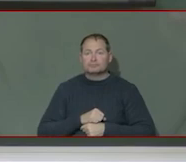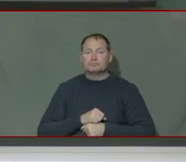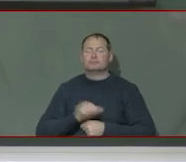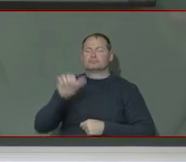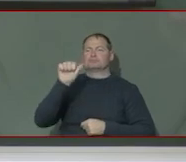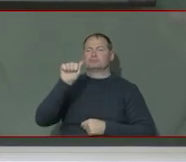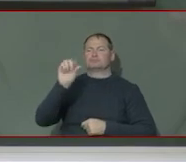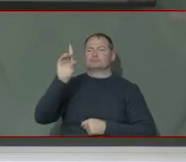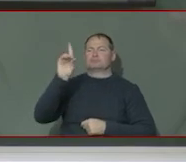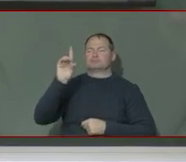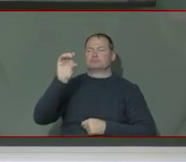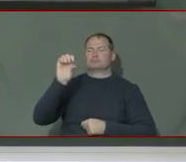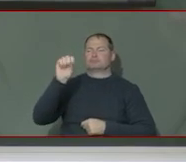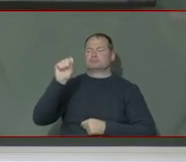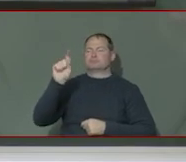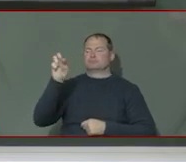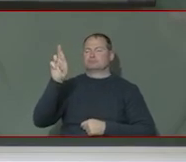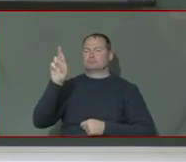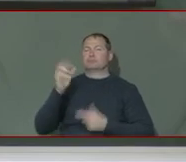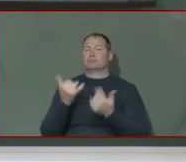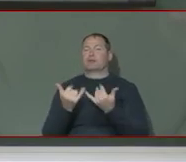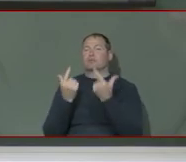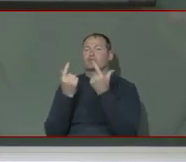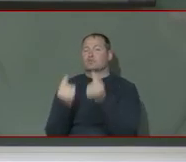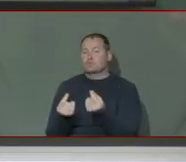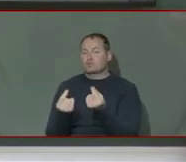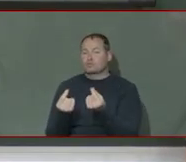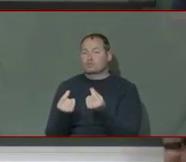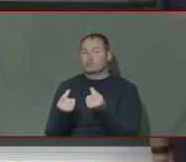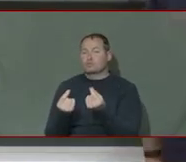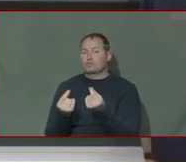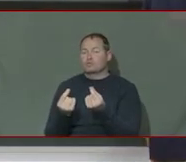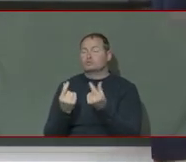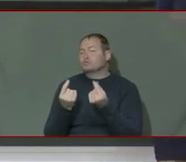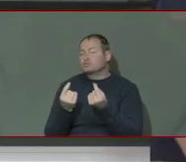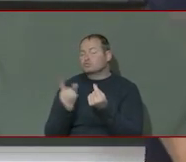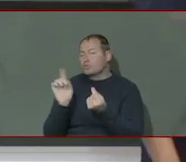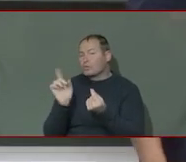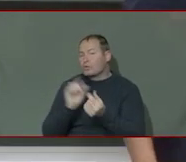Aldosterone. What is the action taken? Aldosterone does what?